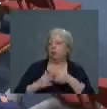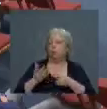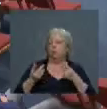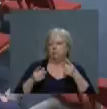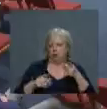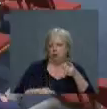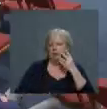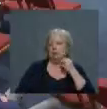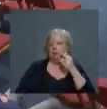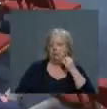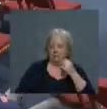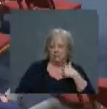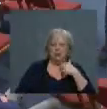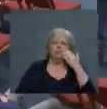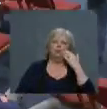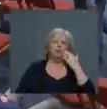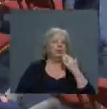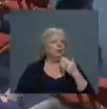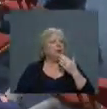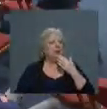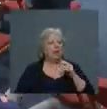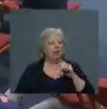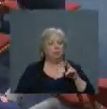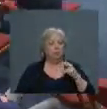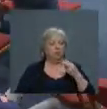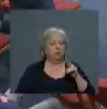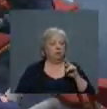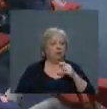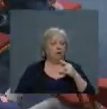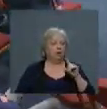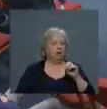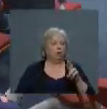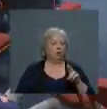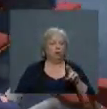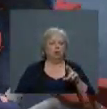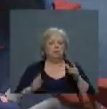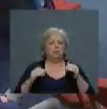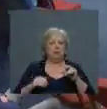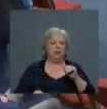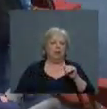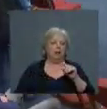you. Thank you, Mr. Hugler. Letitia Hugler.